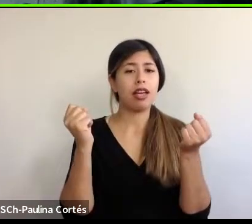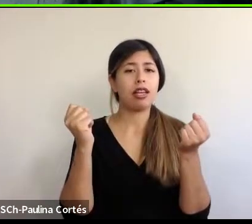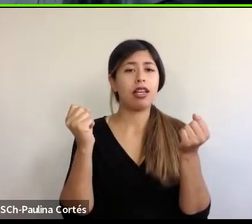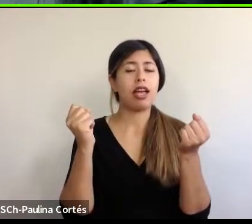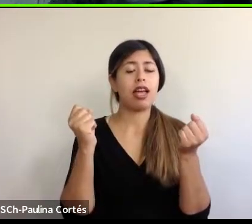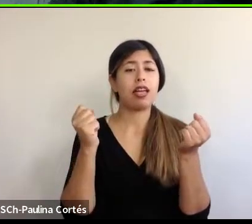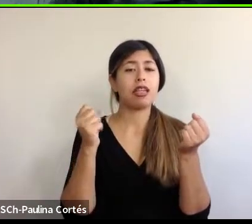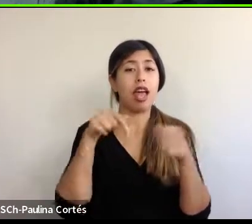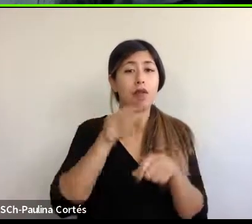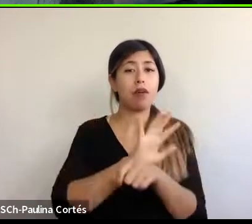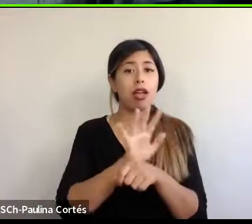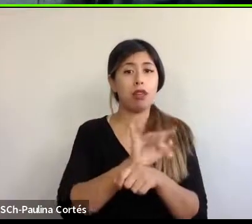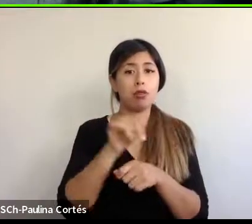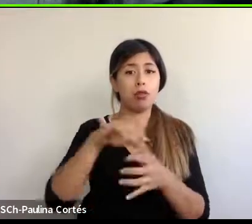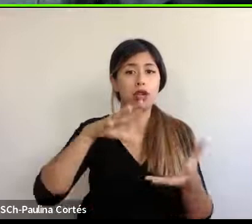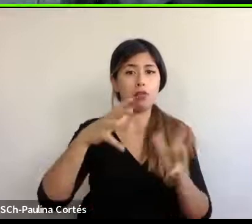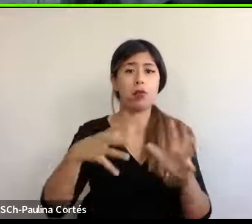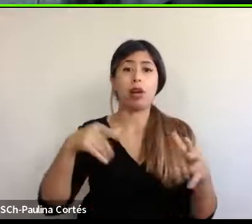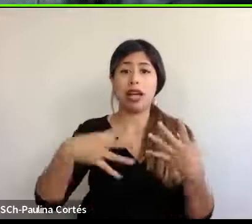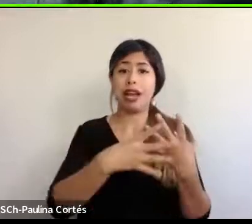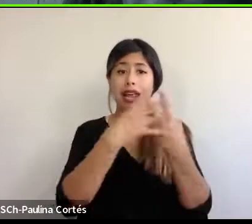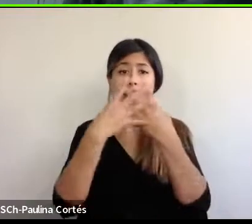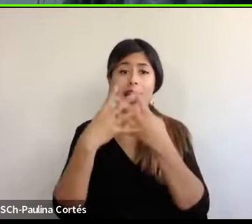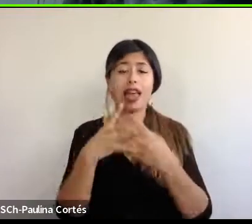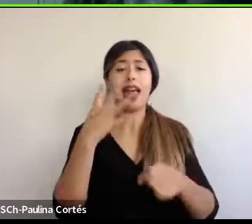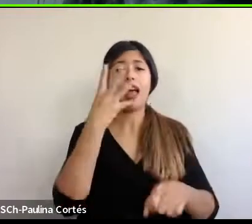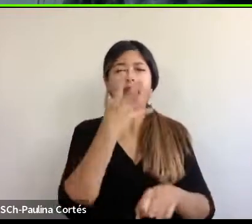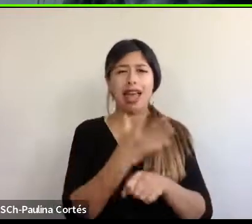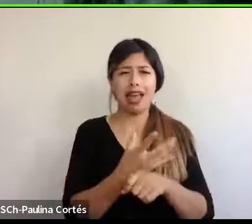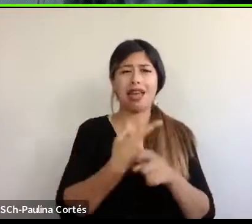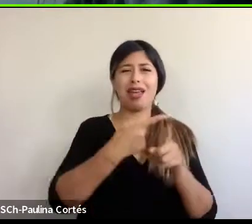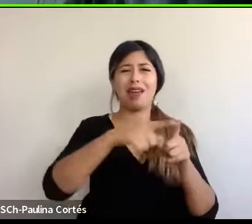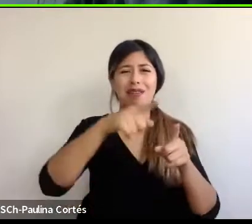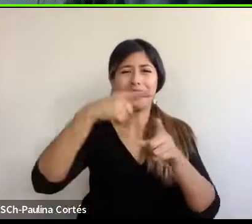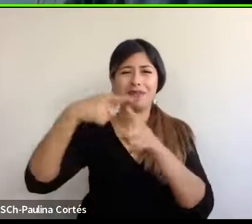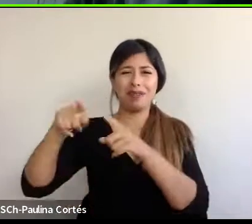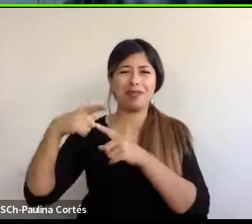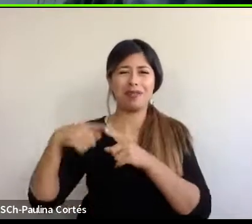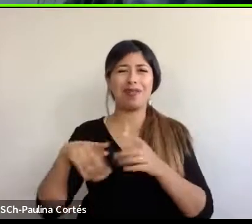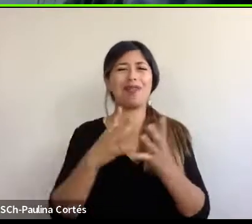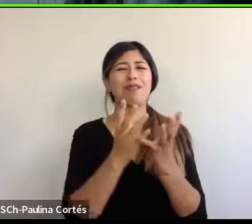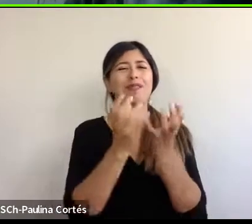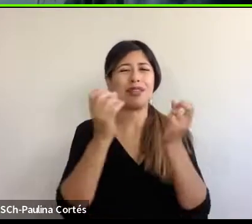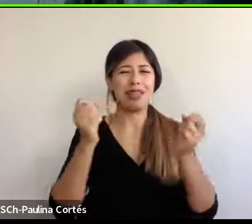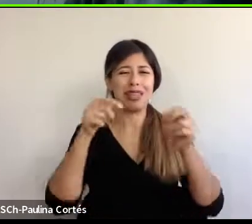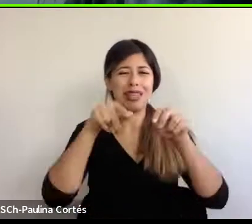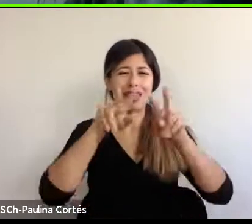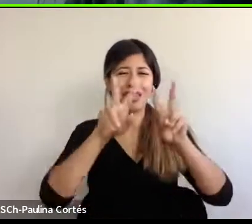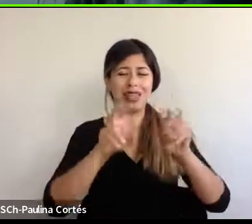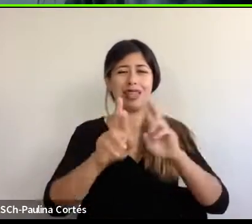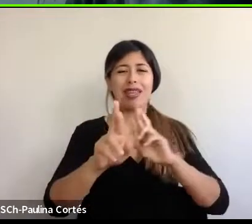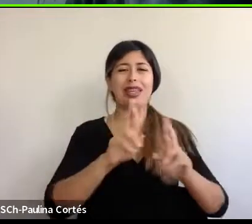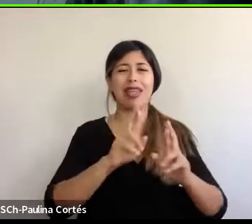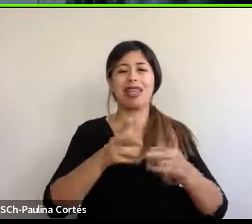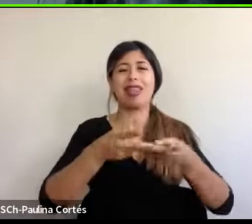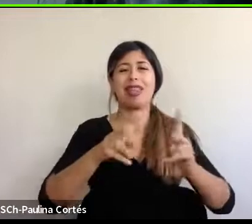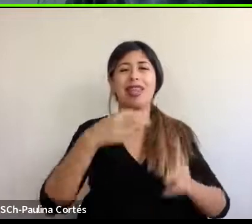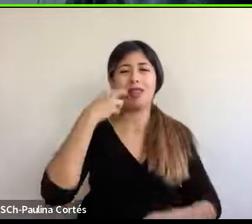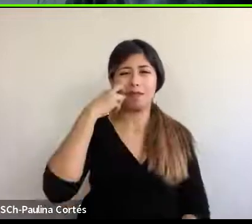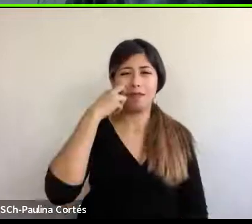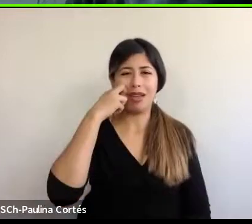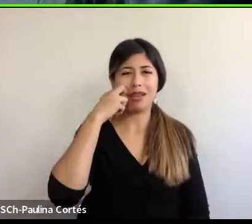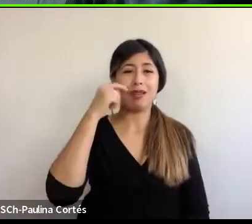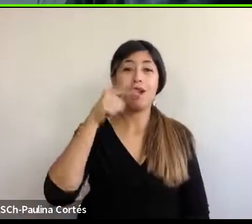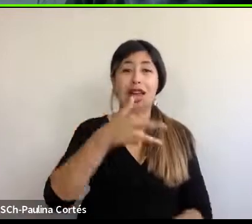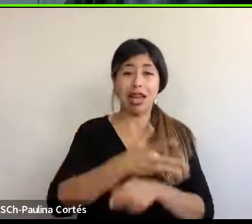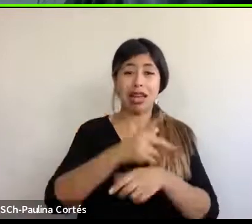we're connected to all these other human rights related festivals. And there are a couple of festivals in Latin America as well. At the